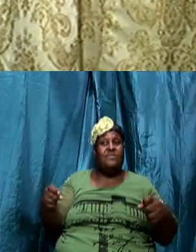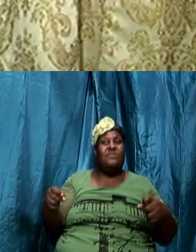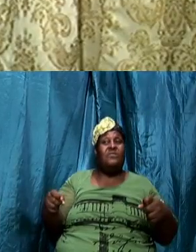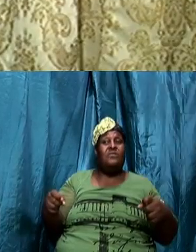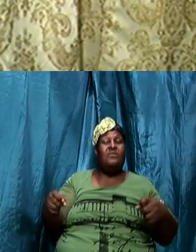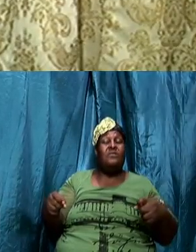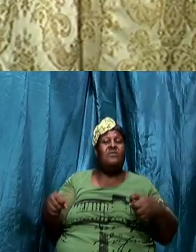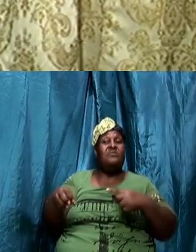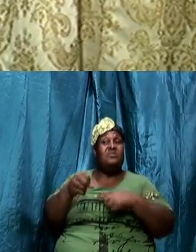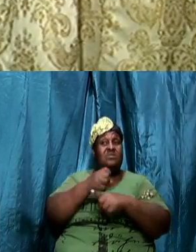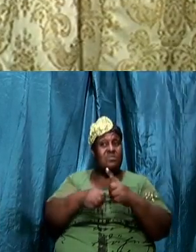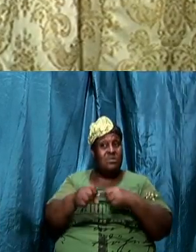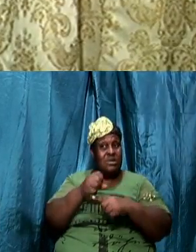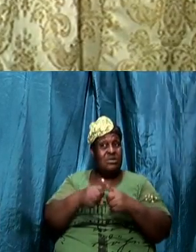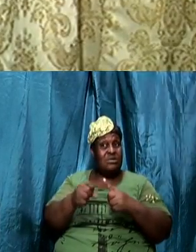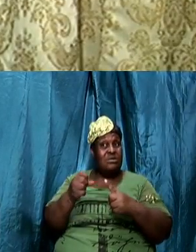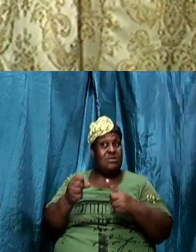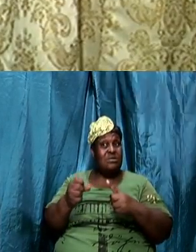Brothers and sisters,